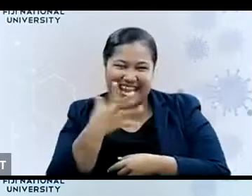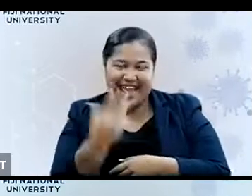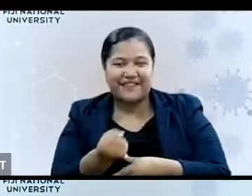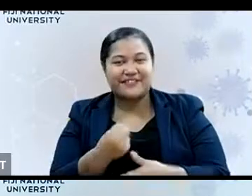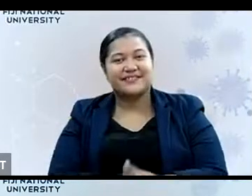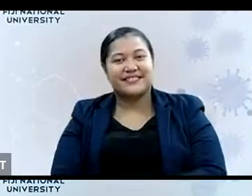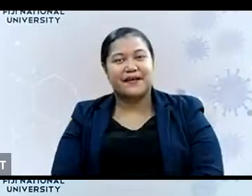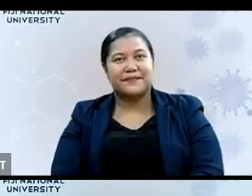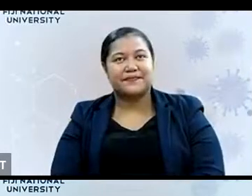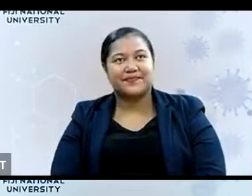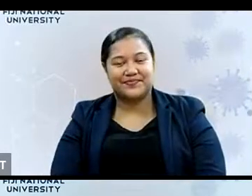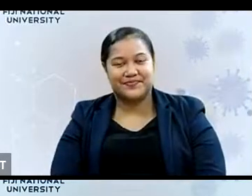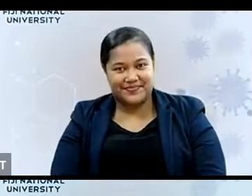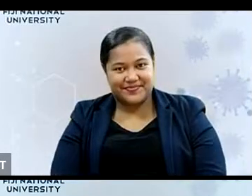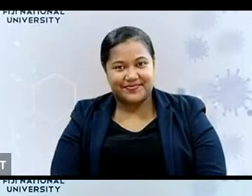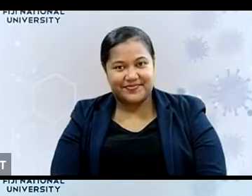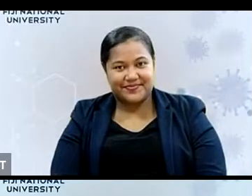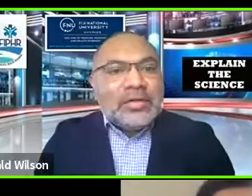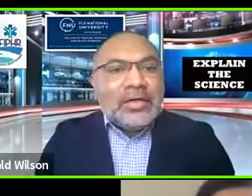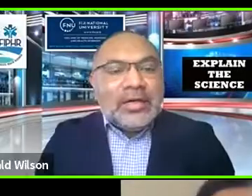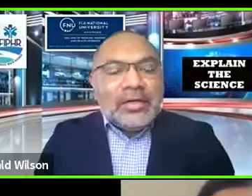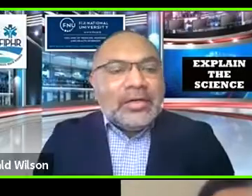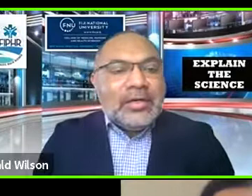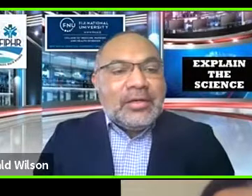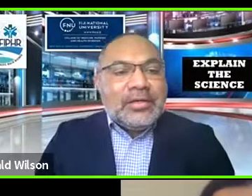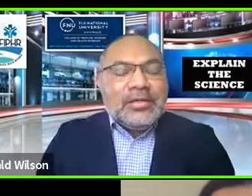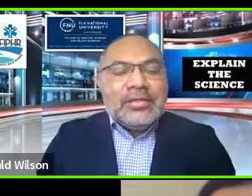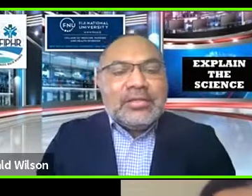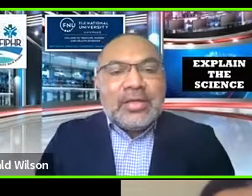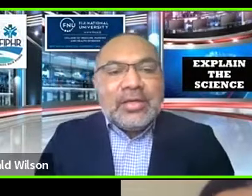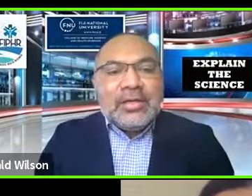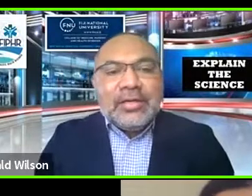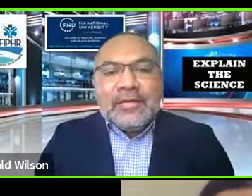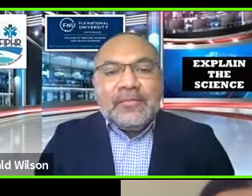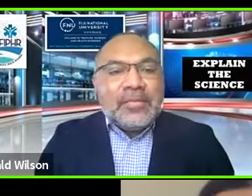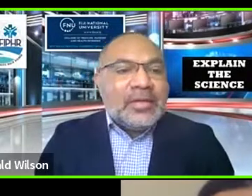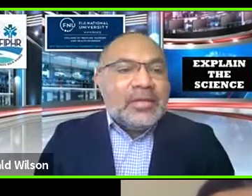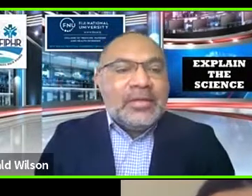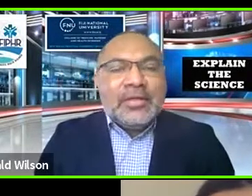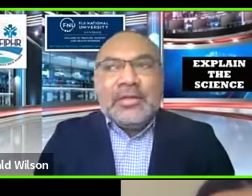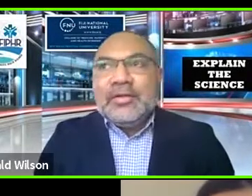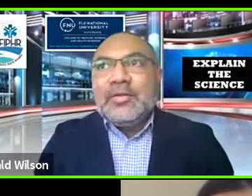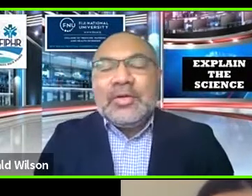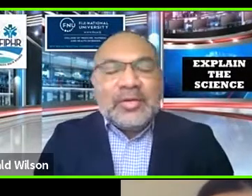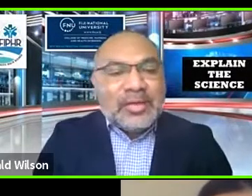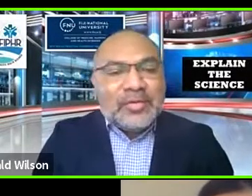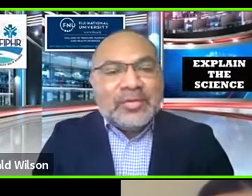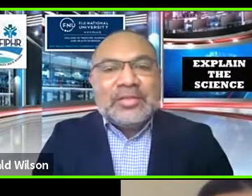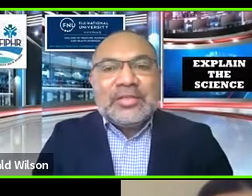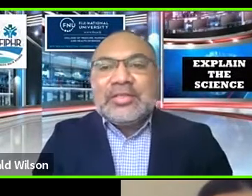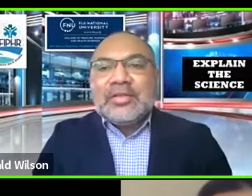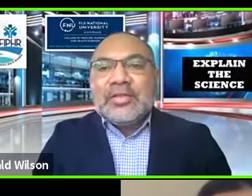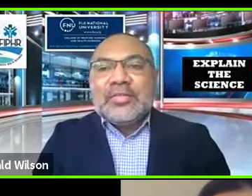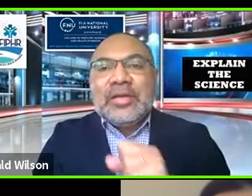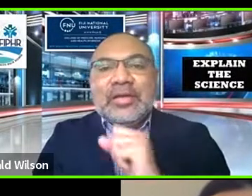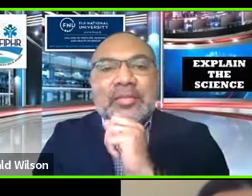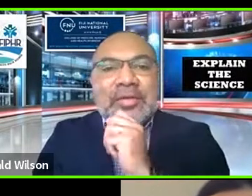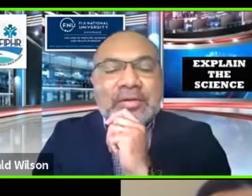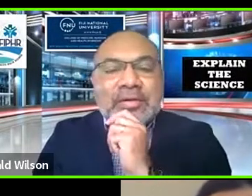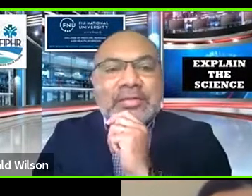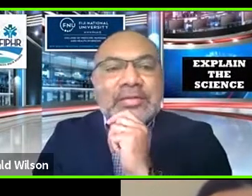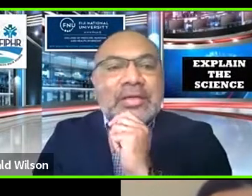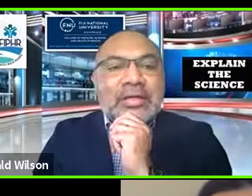Thanks, Alicia. Thank you. And we've got Anna. Anna is a lawyer by profession, and she's on this